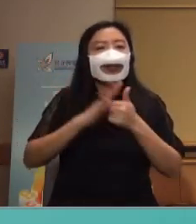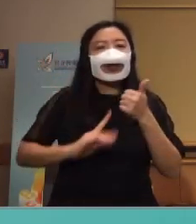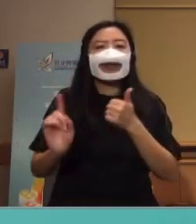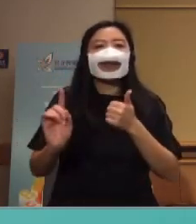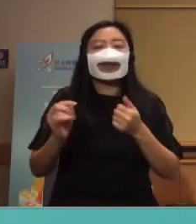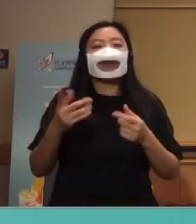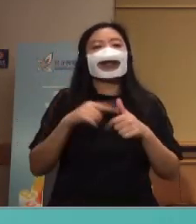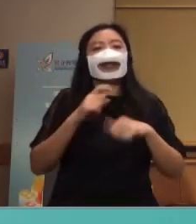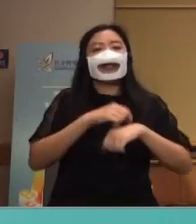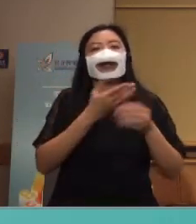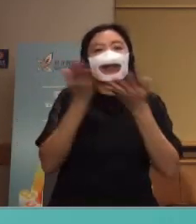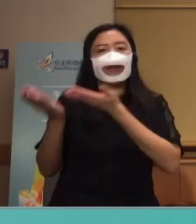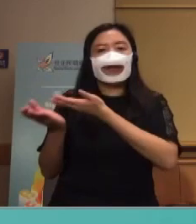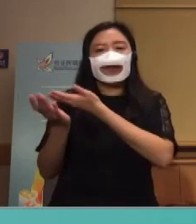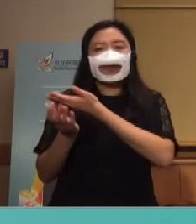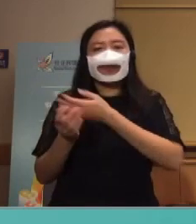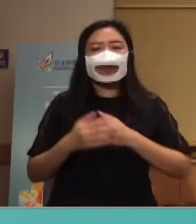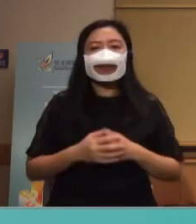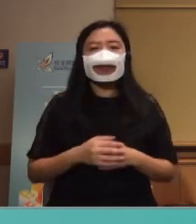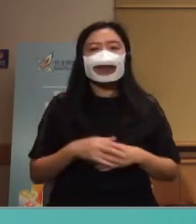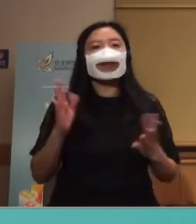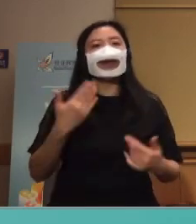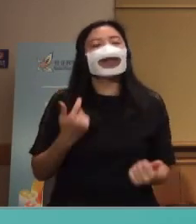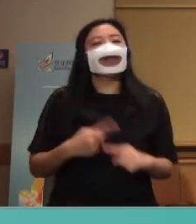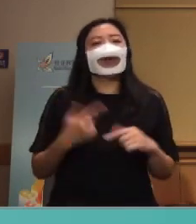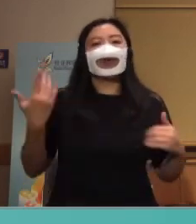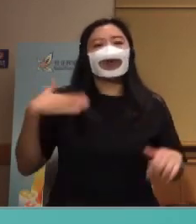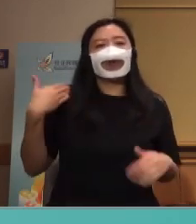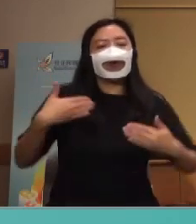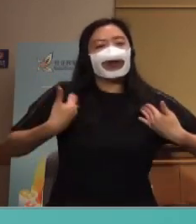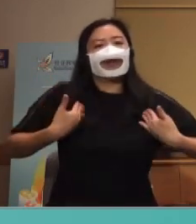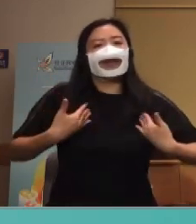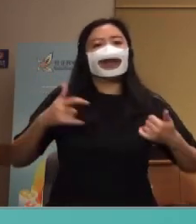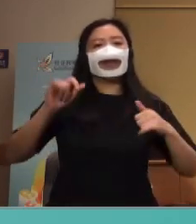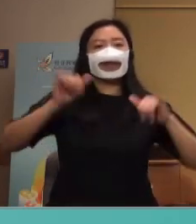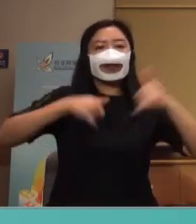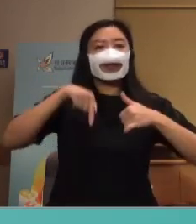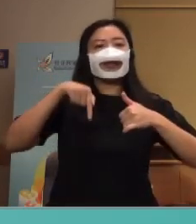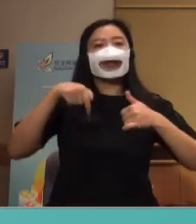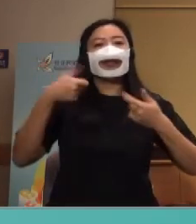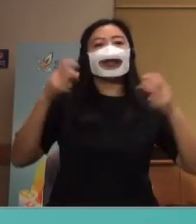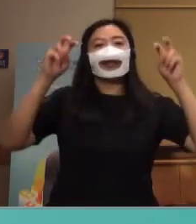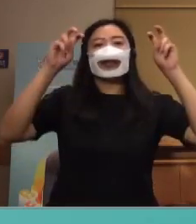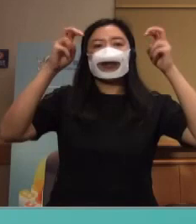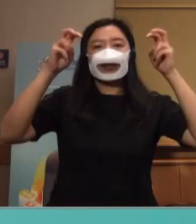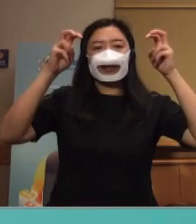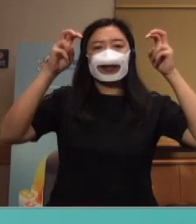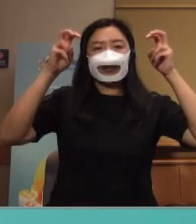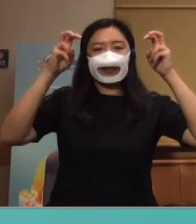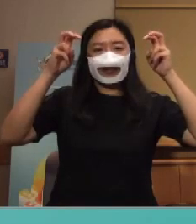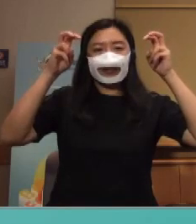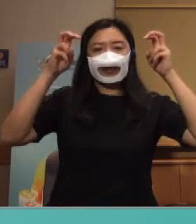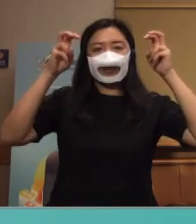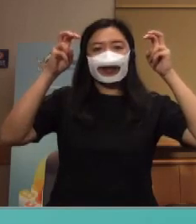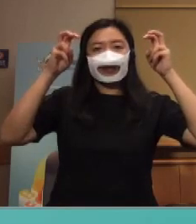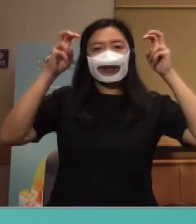Hello, everyone. I'm glad to be here. For this topic is, I think it's